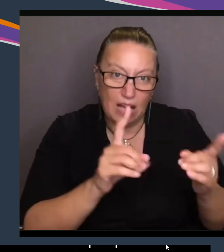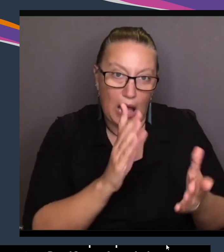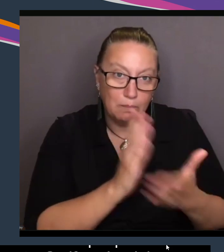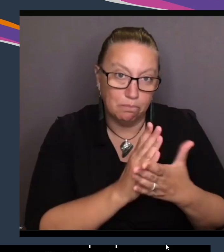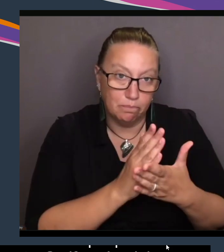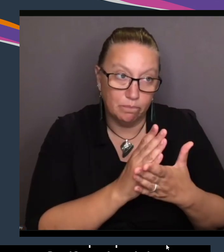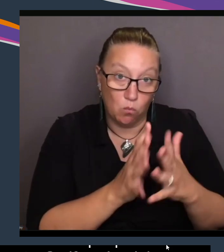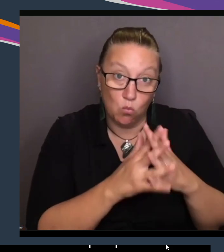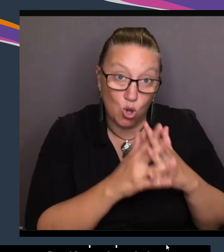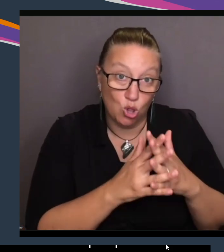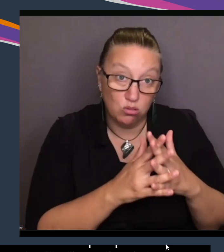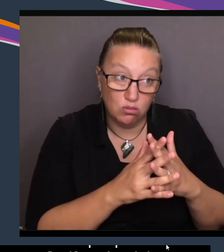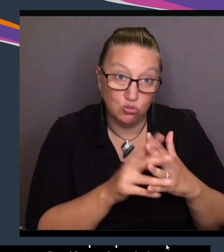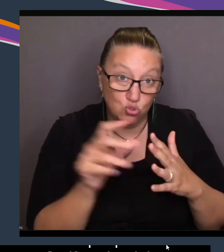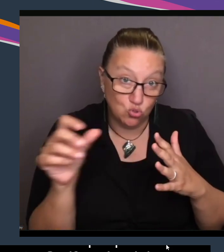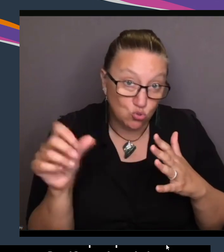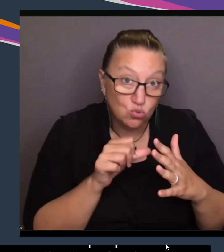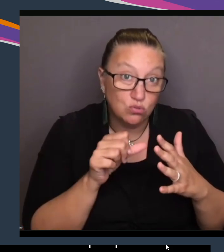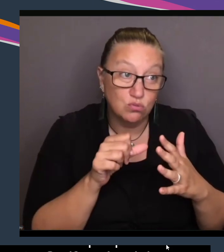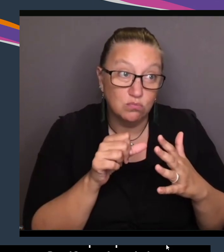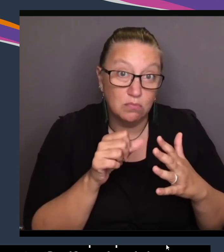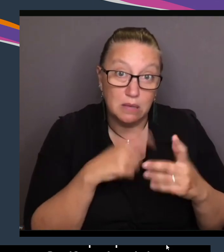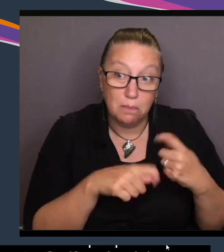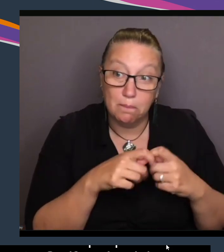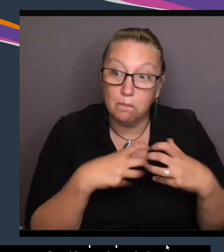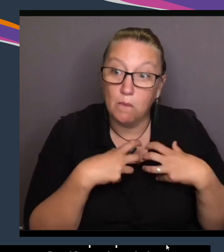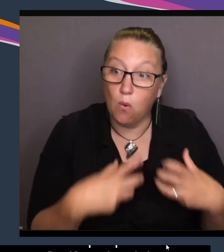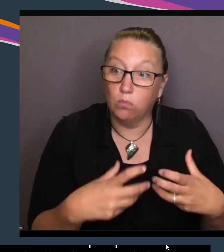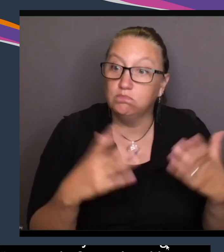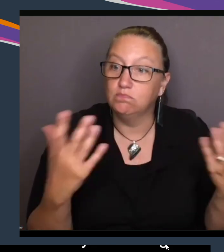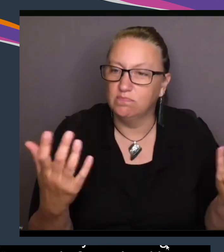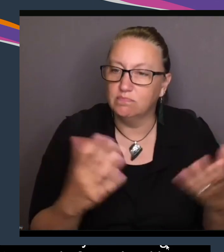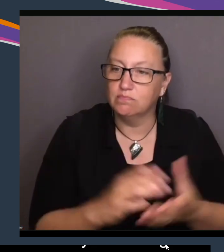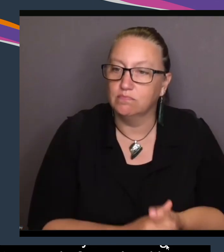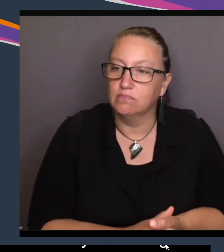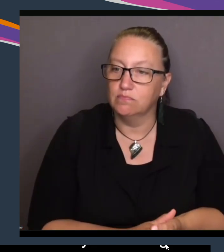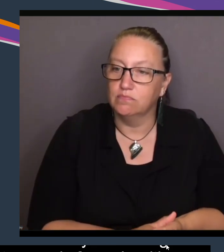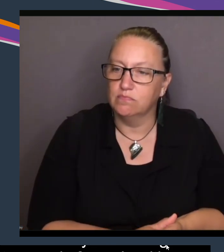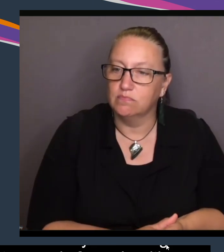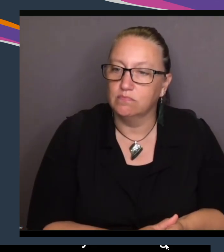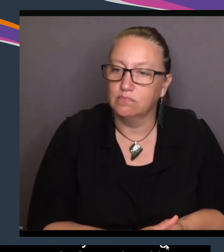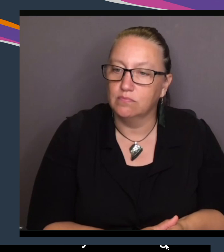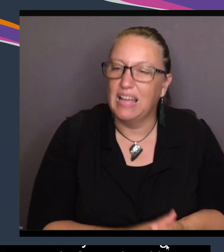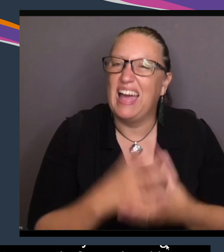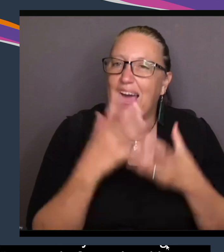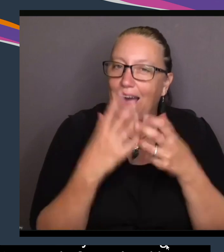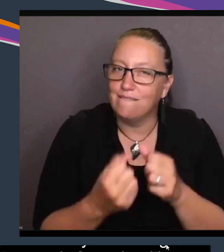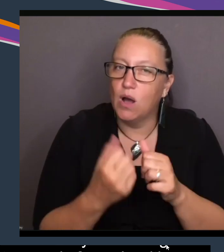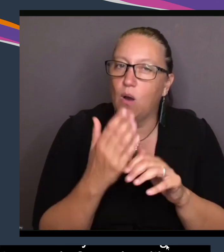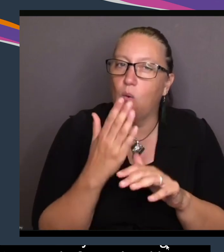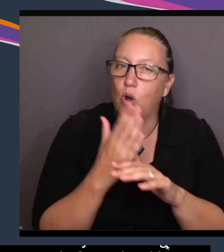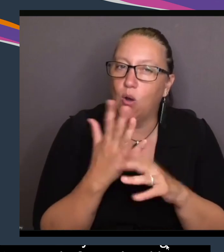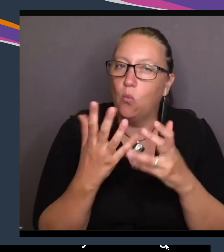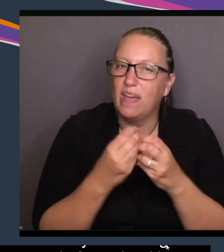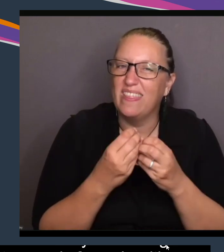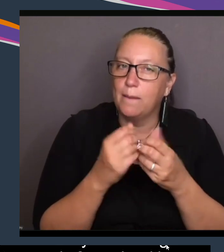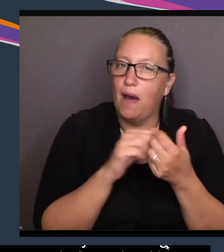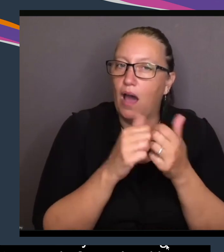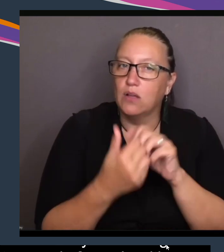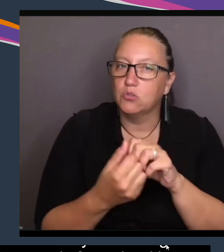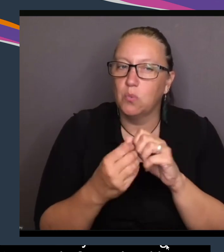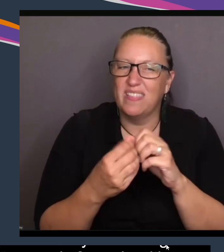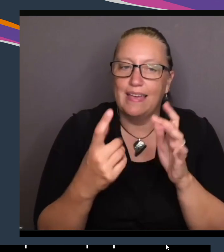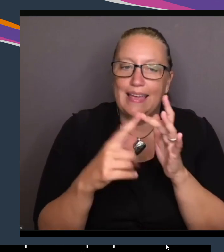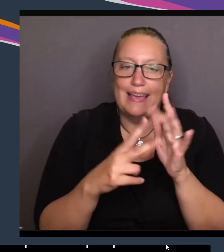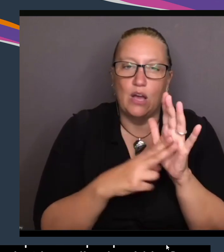be? And we're working closely with our partners at Inclusion Australia on that pilot, because in